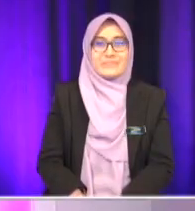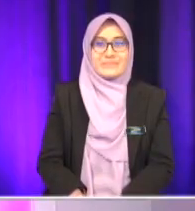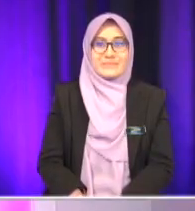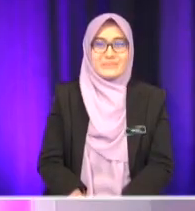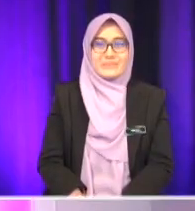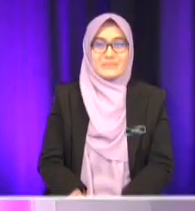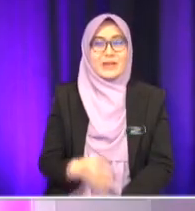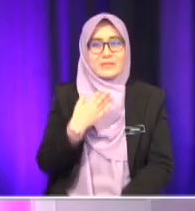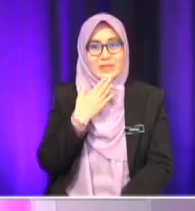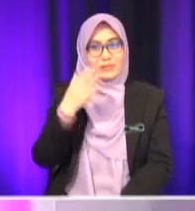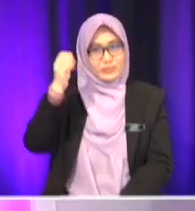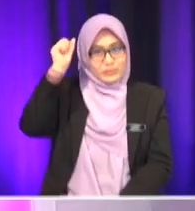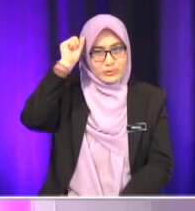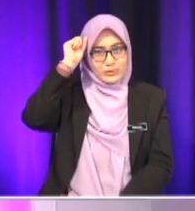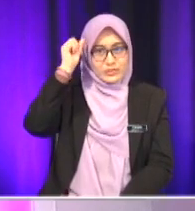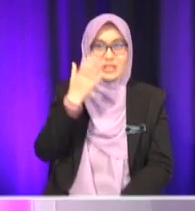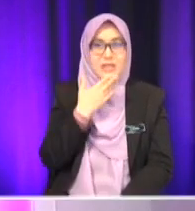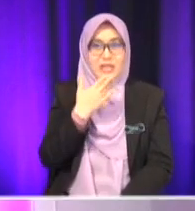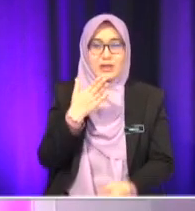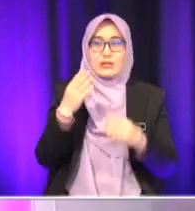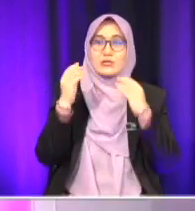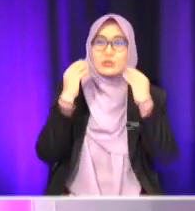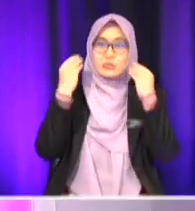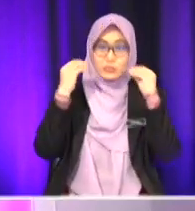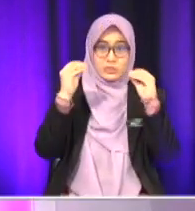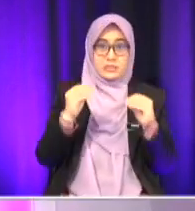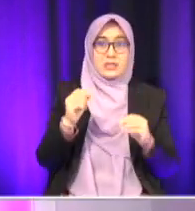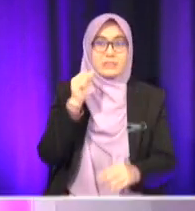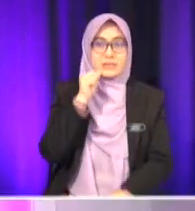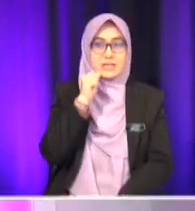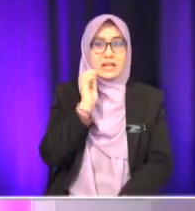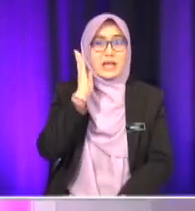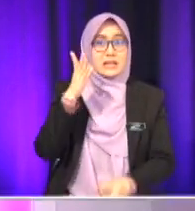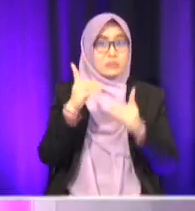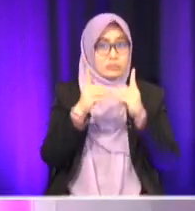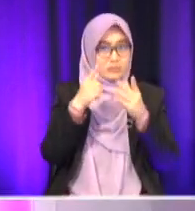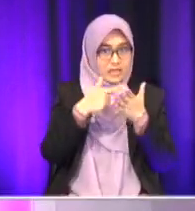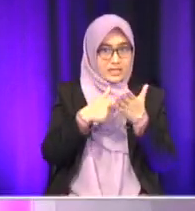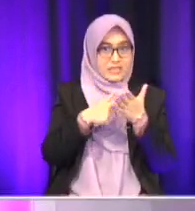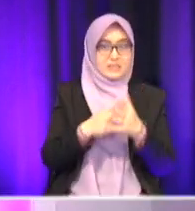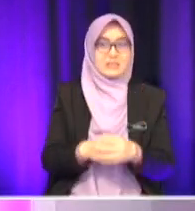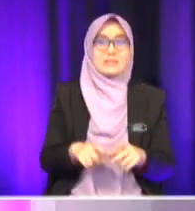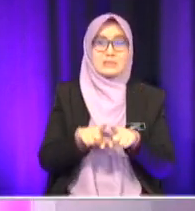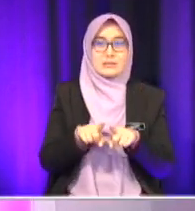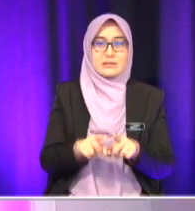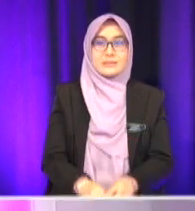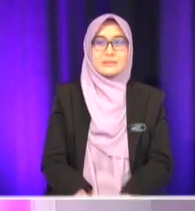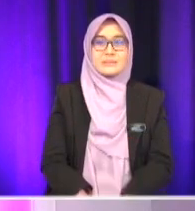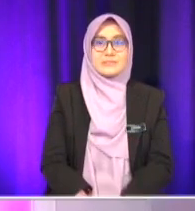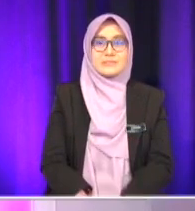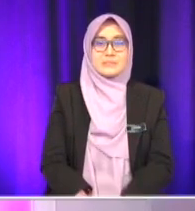Sean. All right, thank you so much, Madam Eileen. And right now, we're going to take a short break. Back to you after this on Sukses SPM 2022 Pecutan.